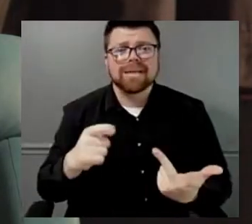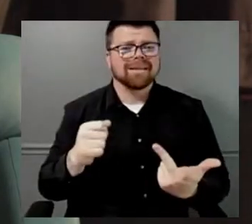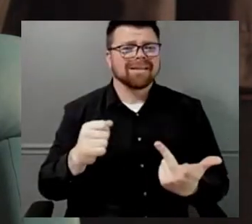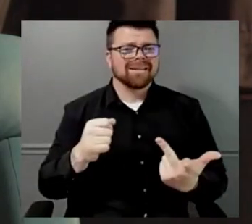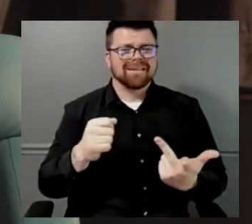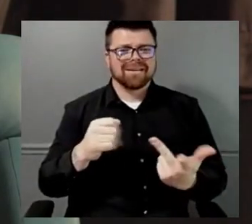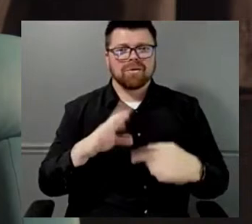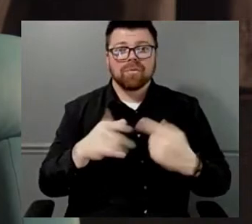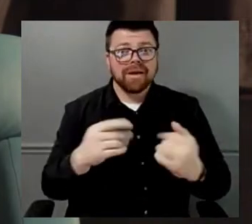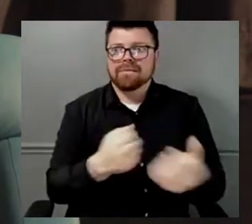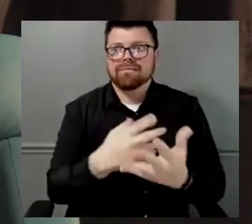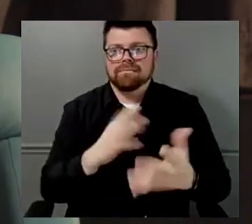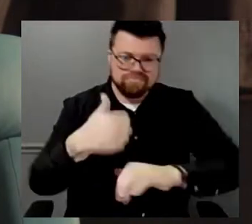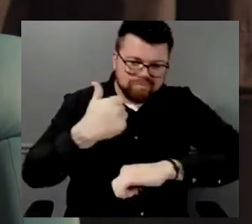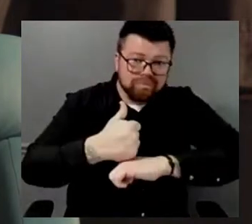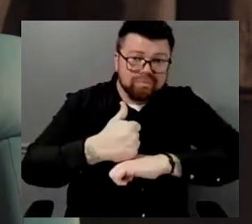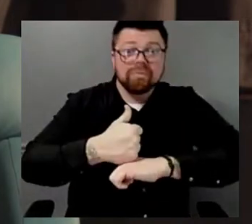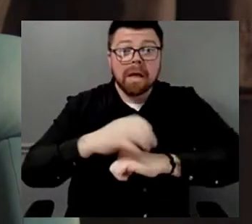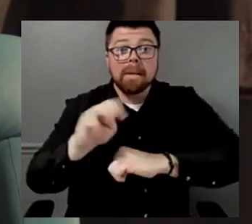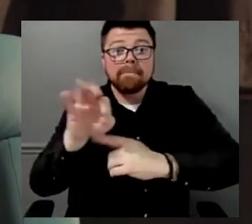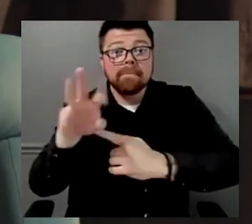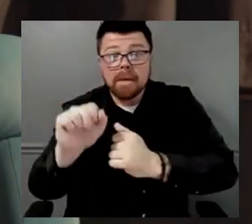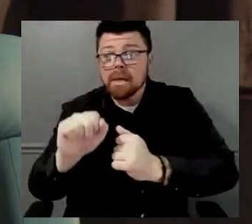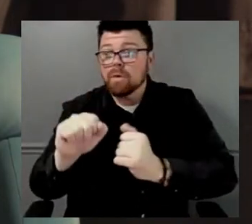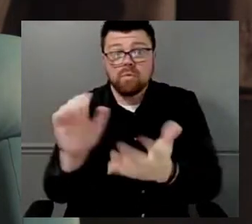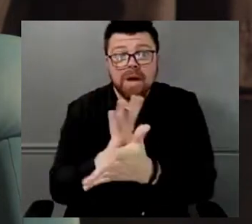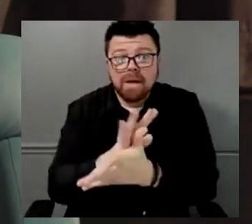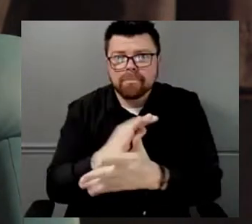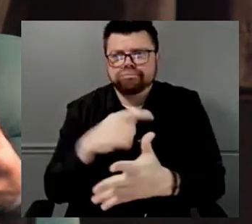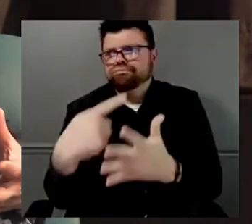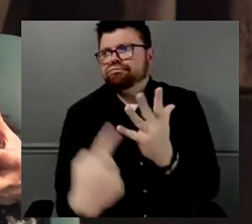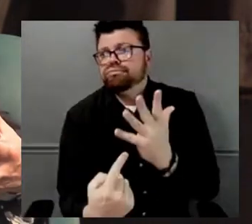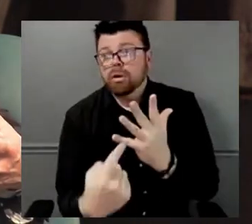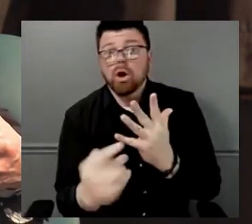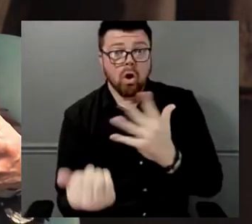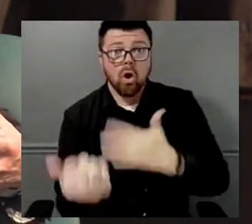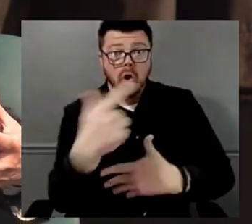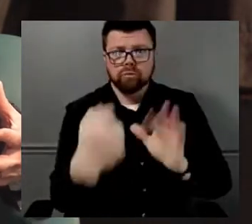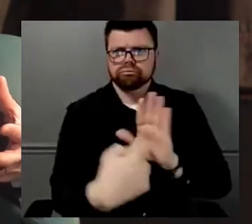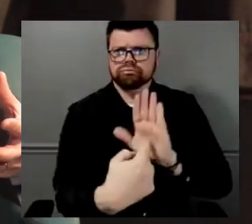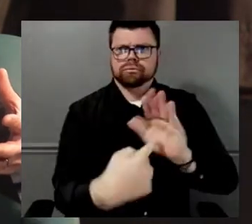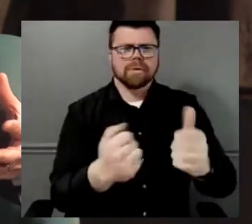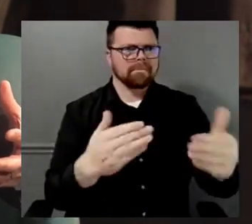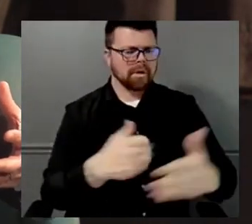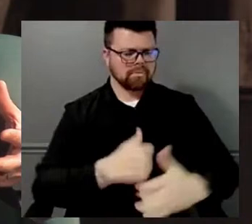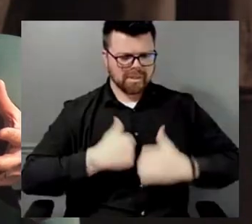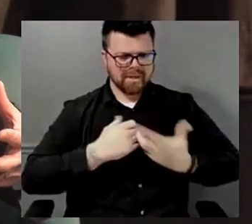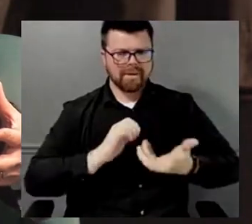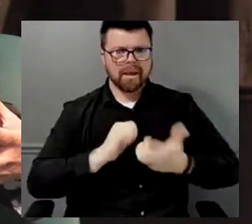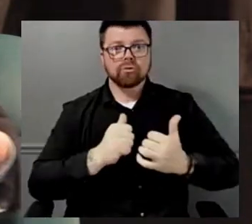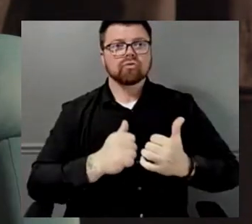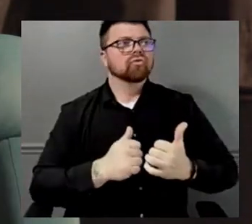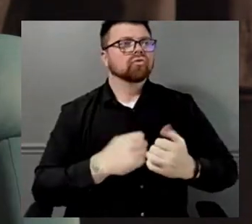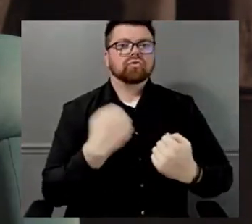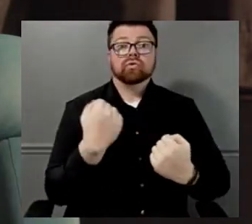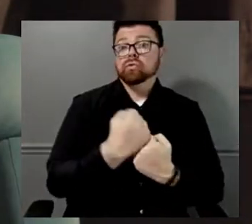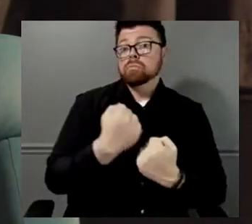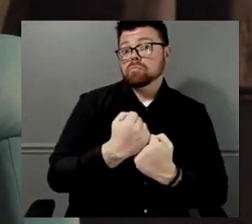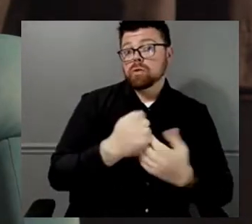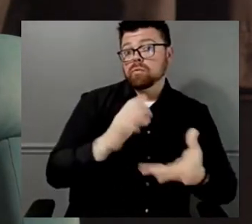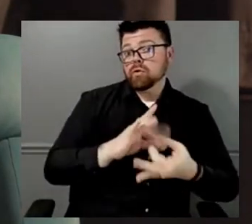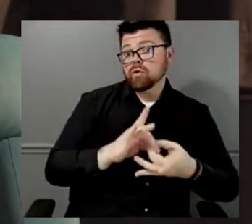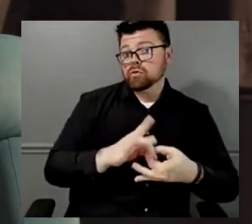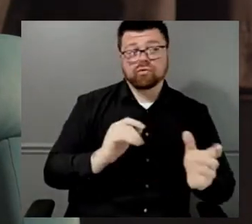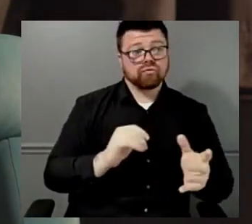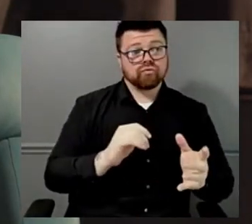out. Every form of media creates incentives for people in public life to perform for who they think their base is, rather than actually deal